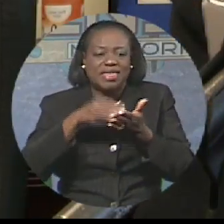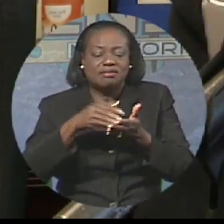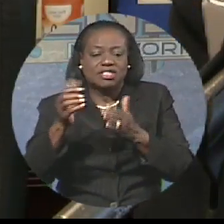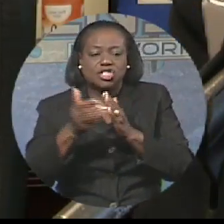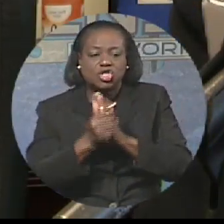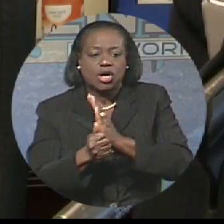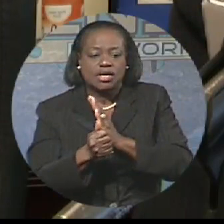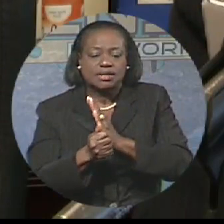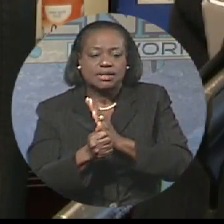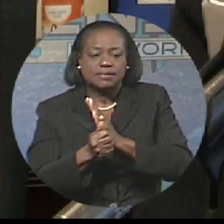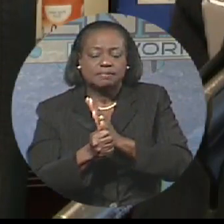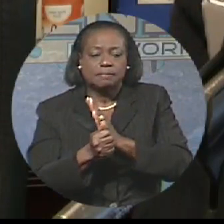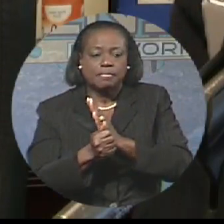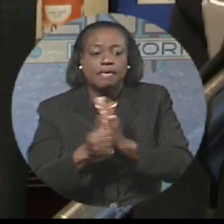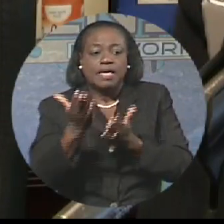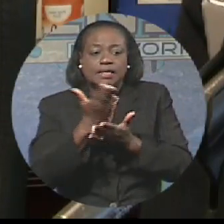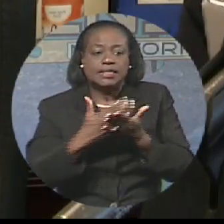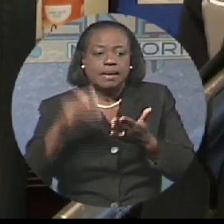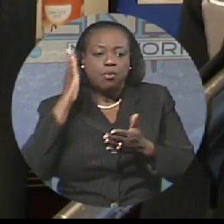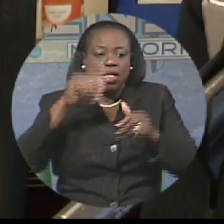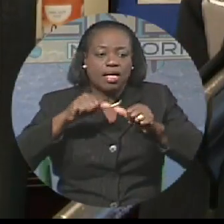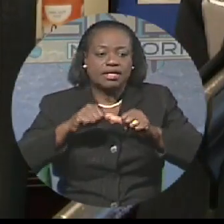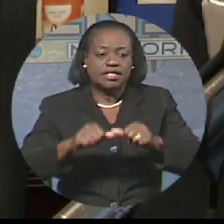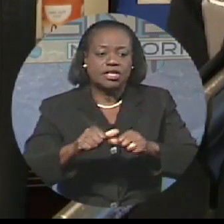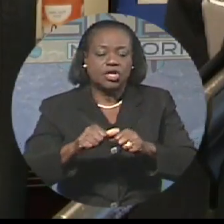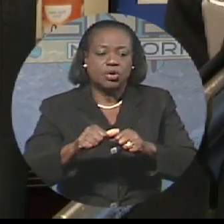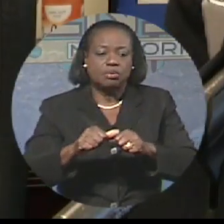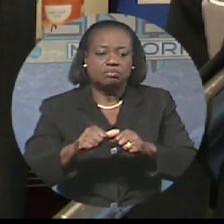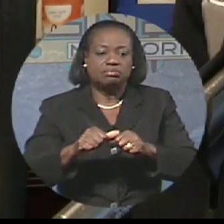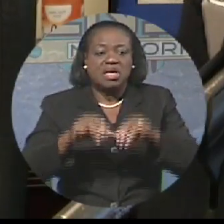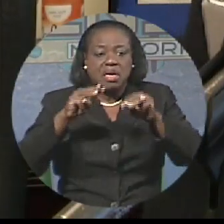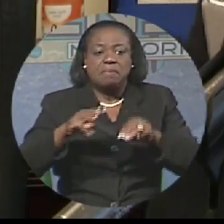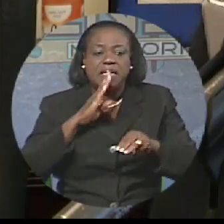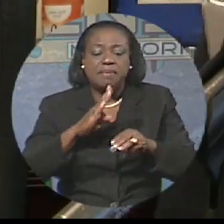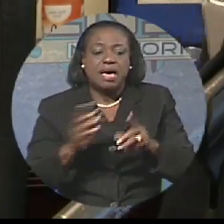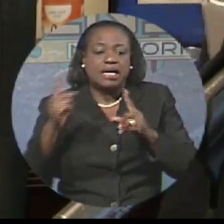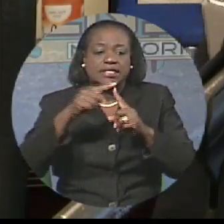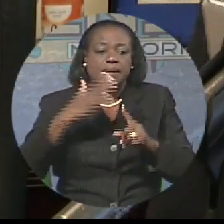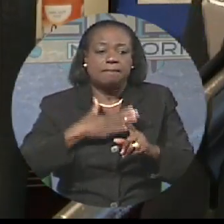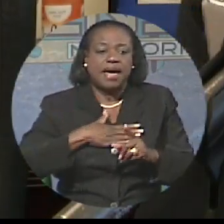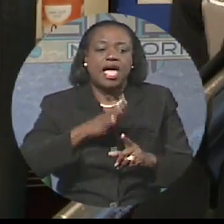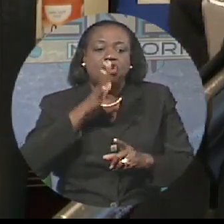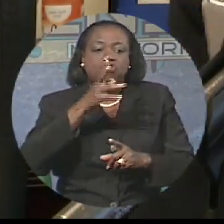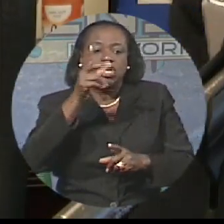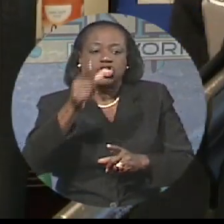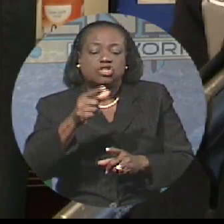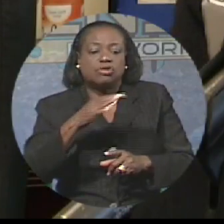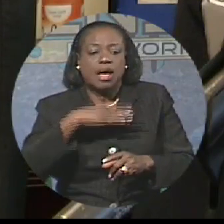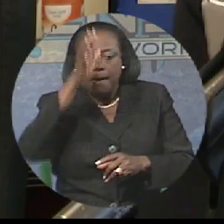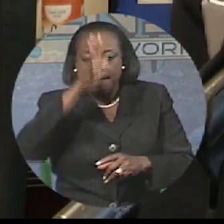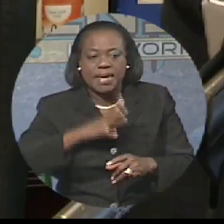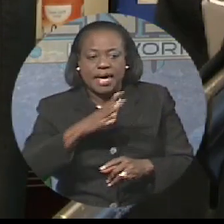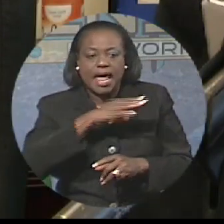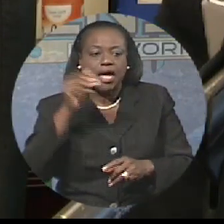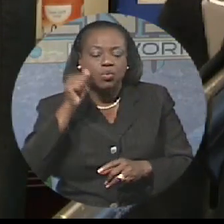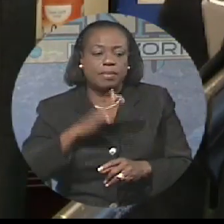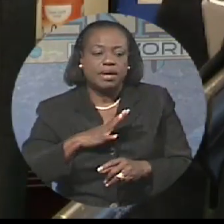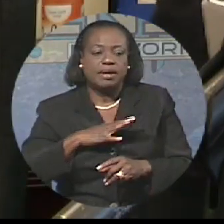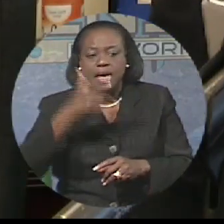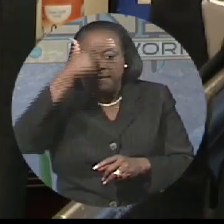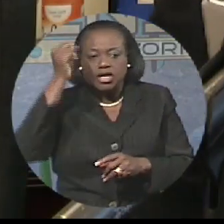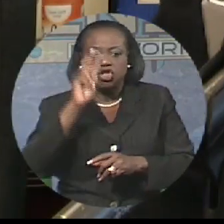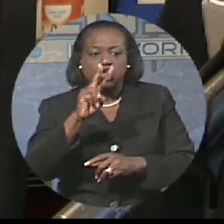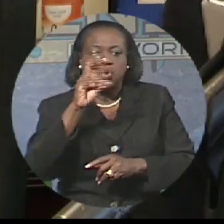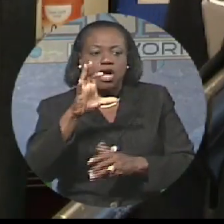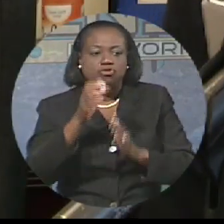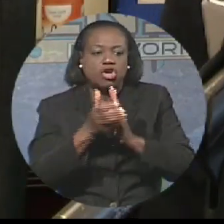some of those will probably continue perhaps until my grandchildren are men and women, because $200 per